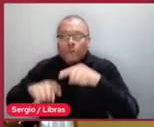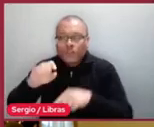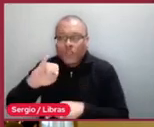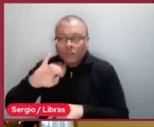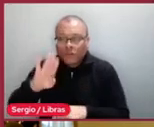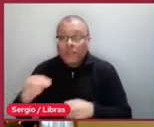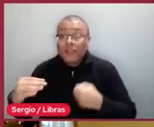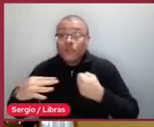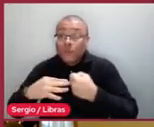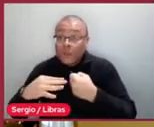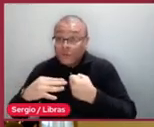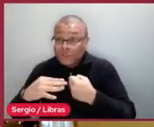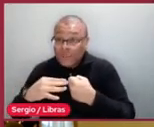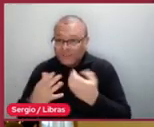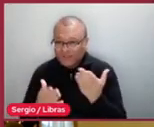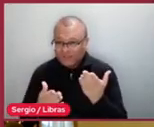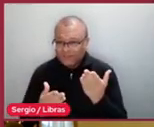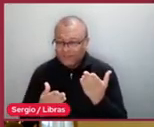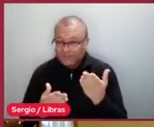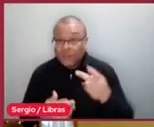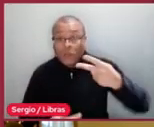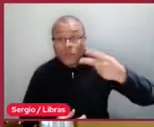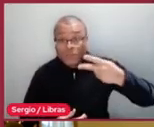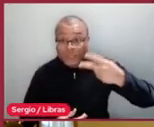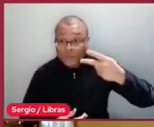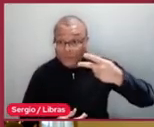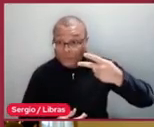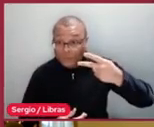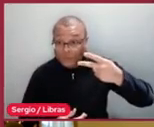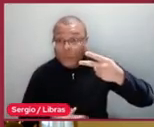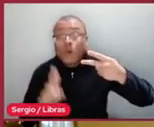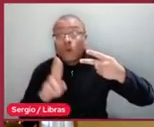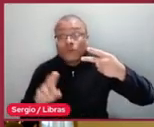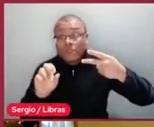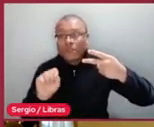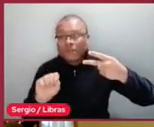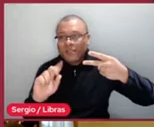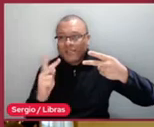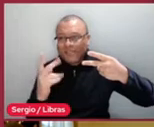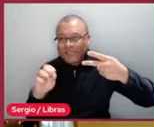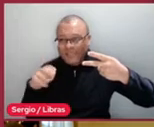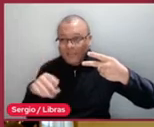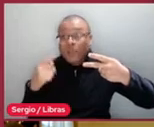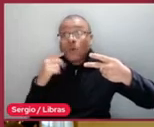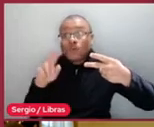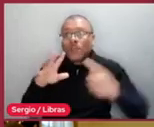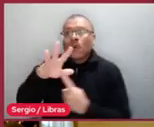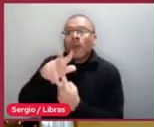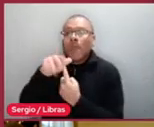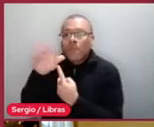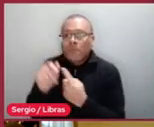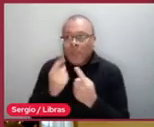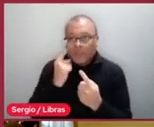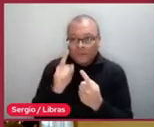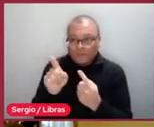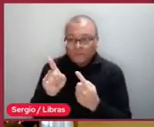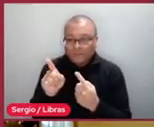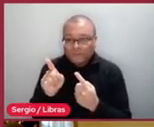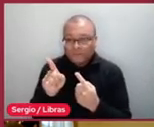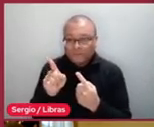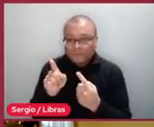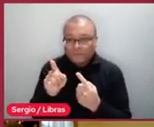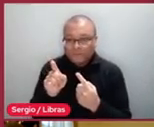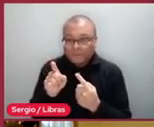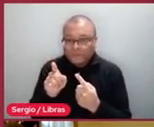base validations here. Exactly the same as dry schema, except it's a different API. And we are kind